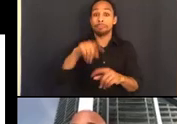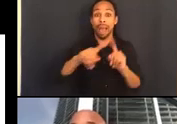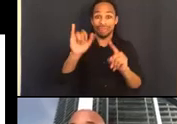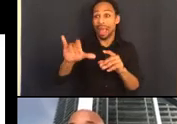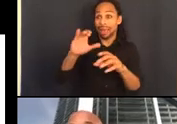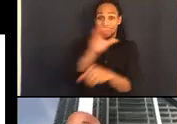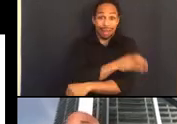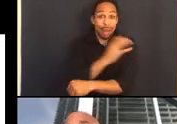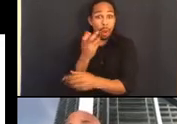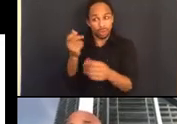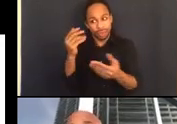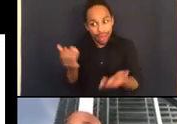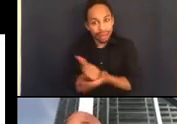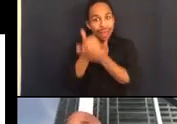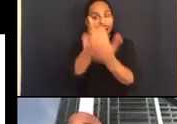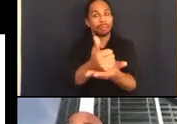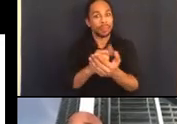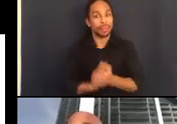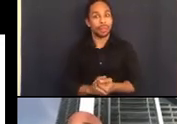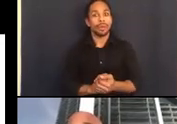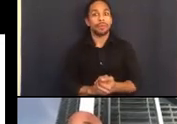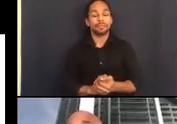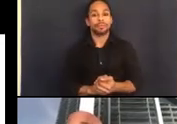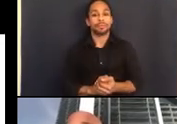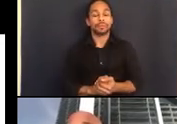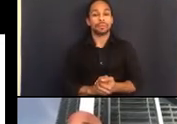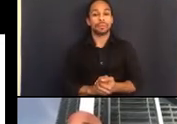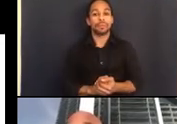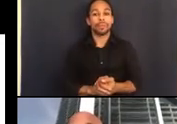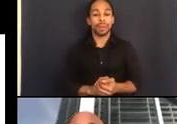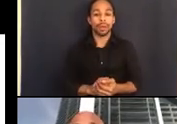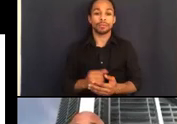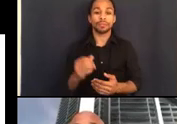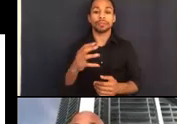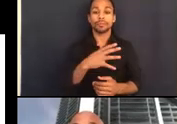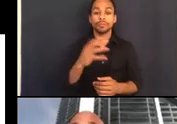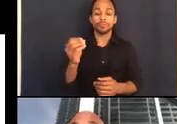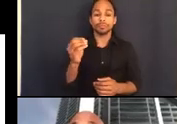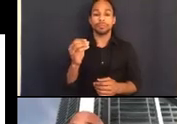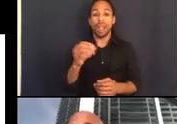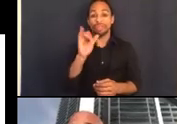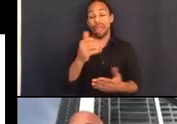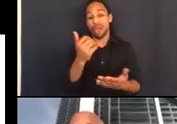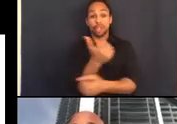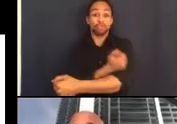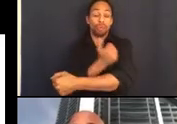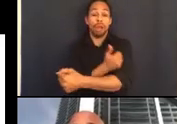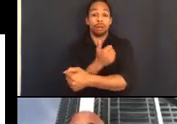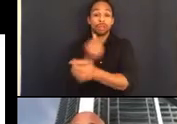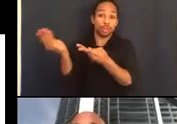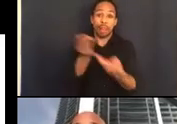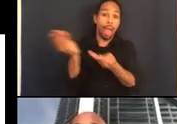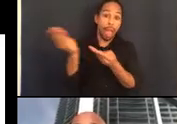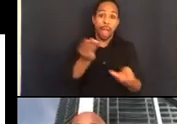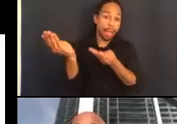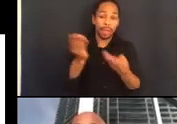use our program. The reason that this is so important is that the drug supply in Miami is limited now in quantity